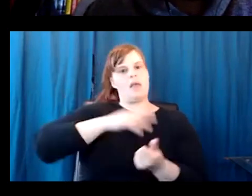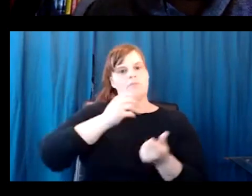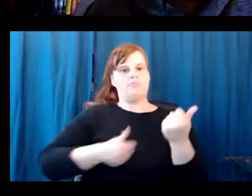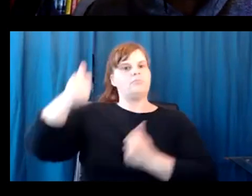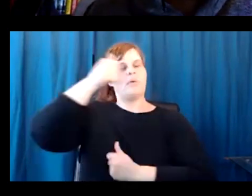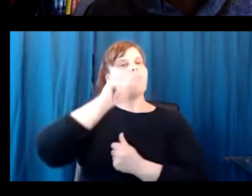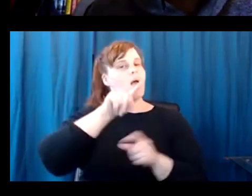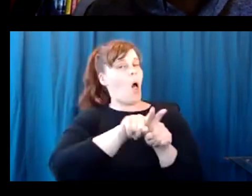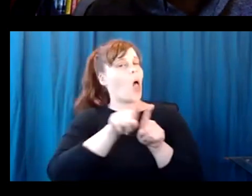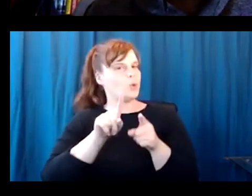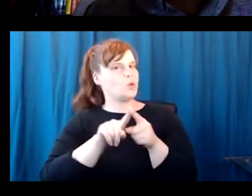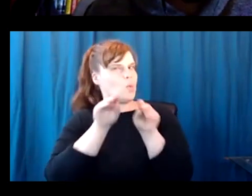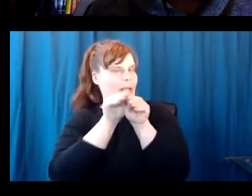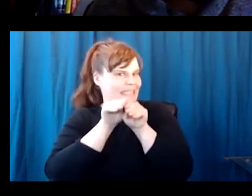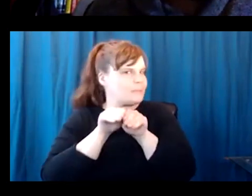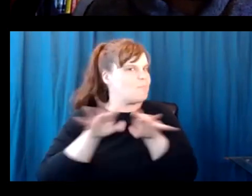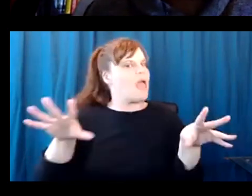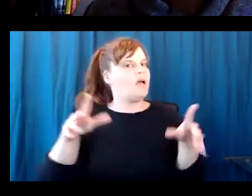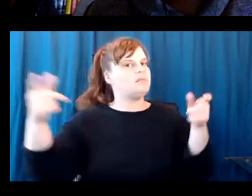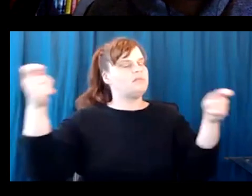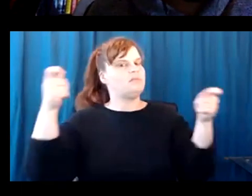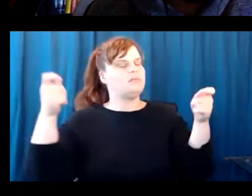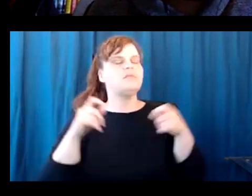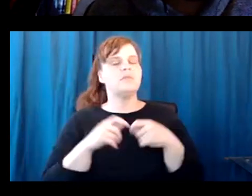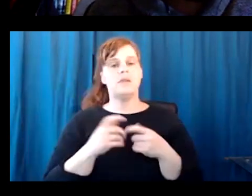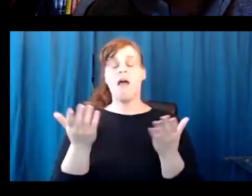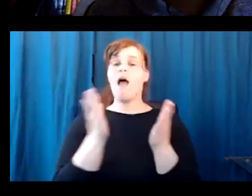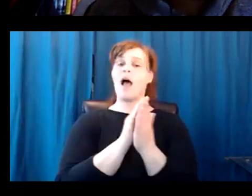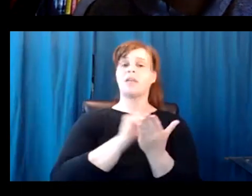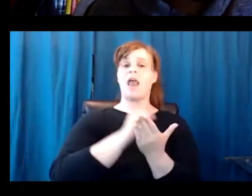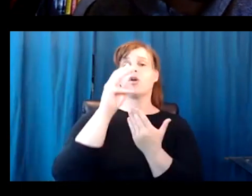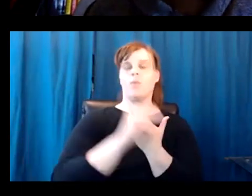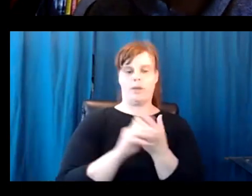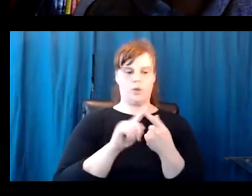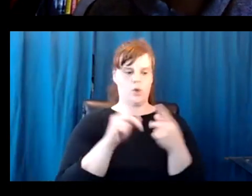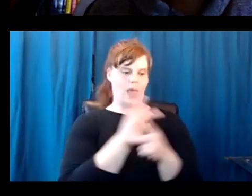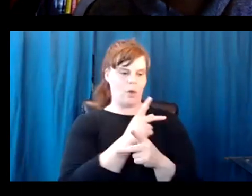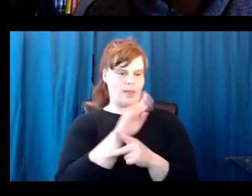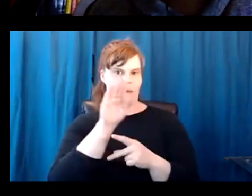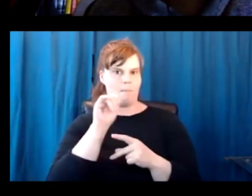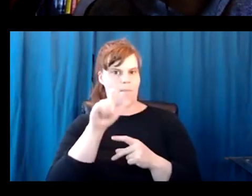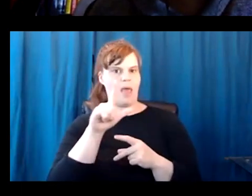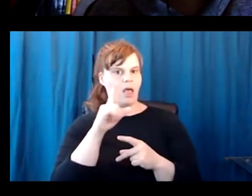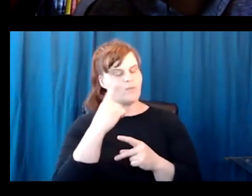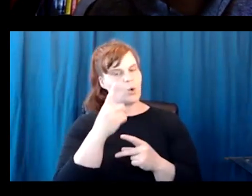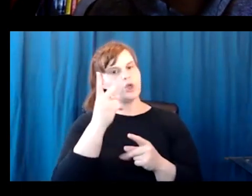ambit. Ask an algorithm to calculate bail for two detainees of different